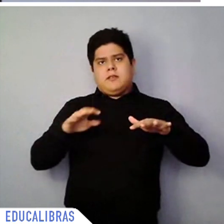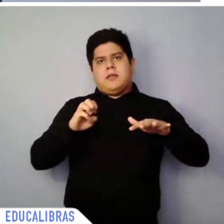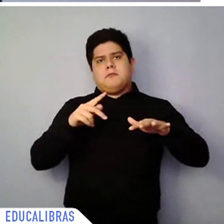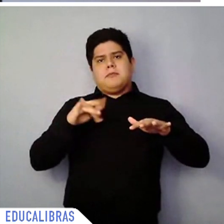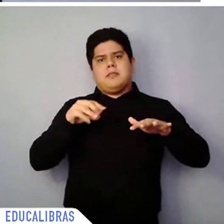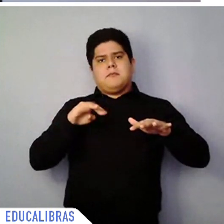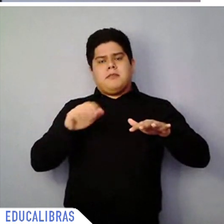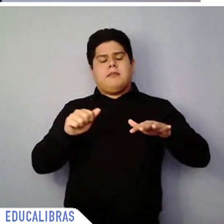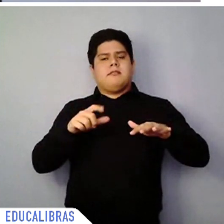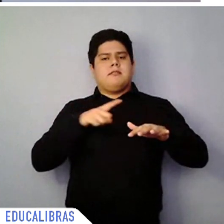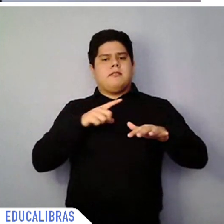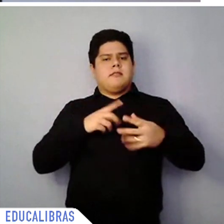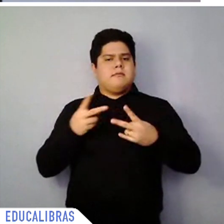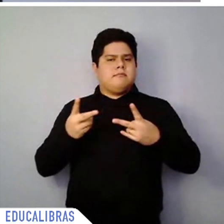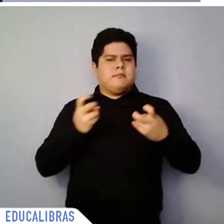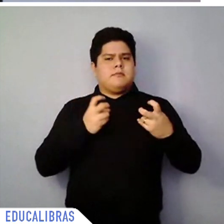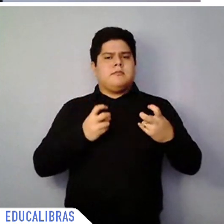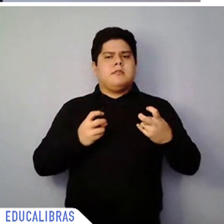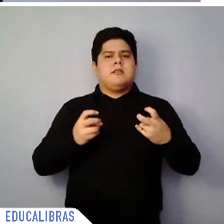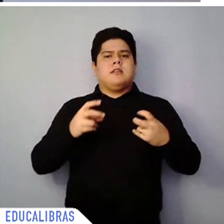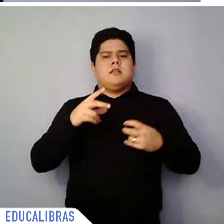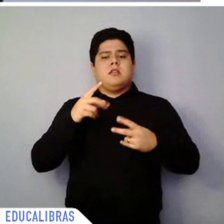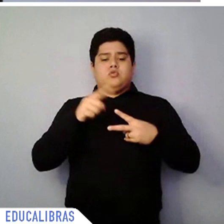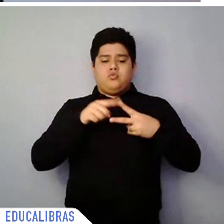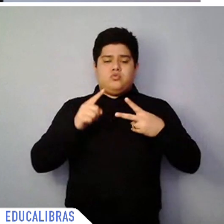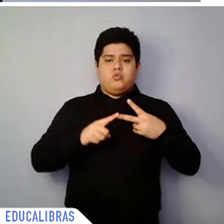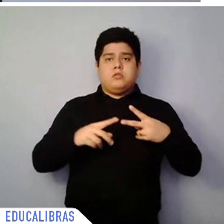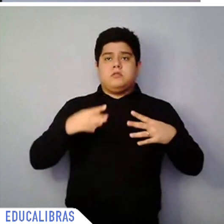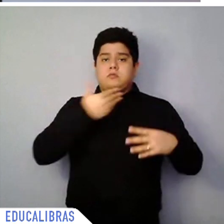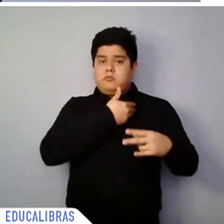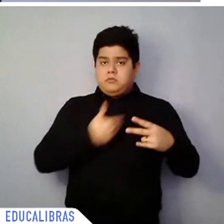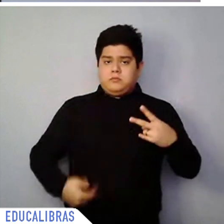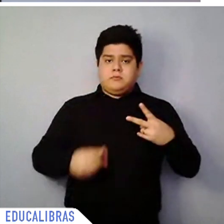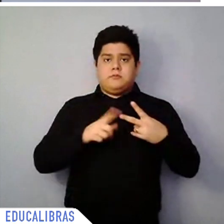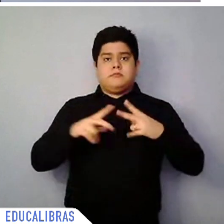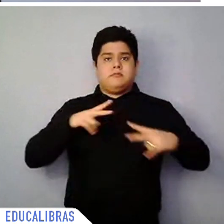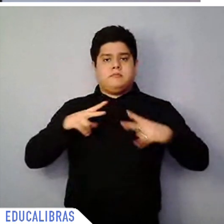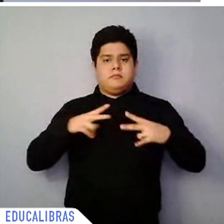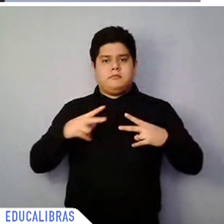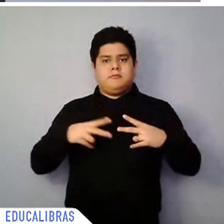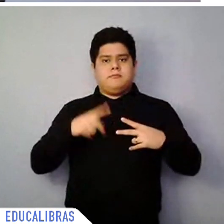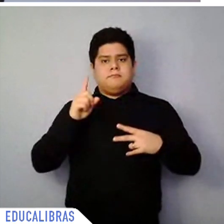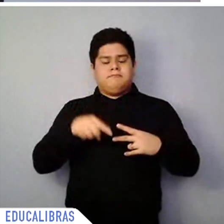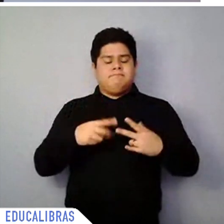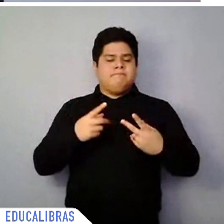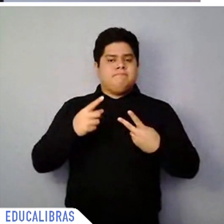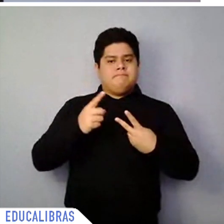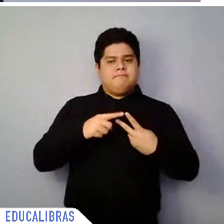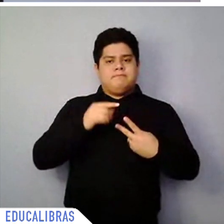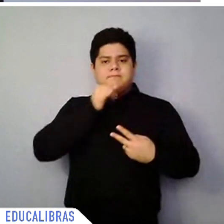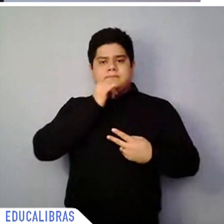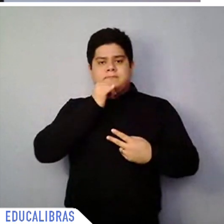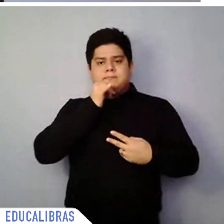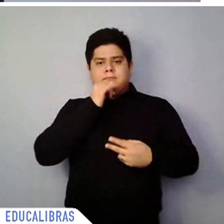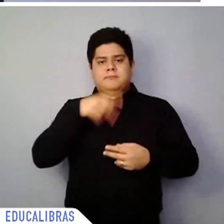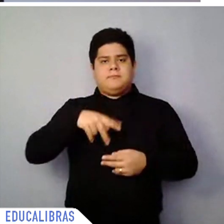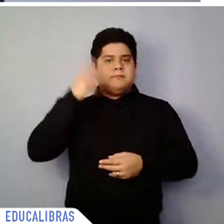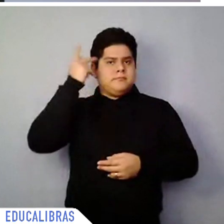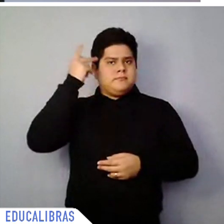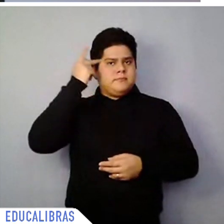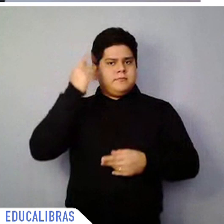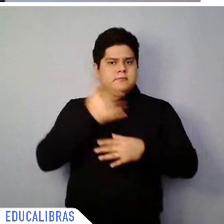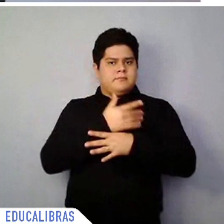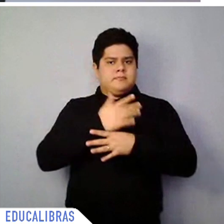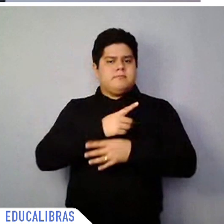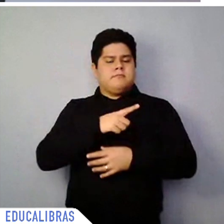pandemics, we need to look at all the sides and see all the strengths that we have. In